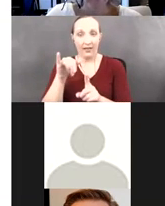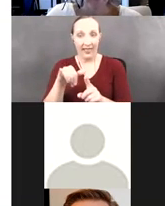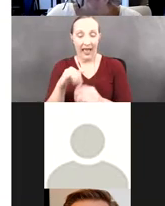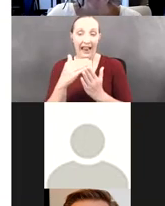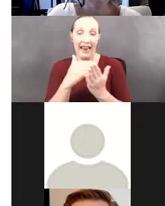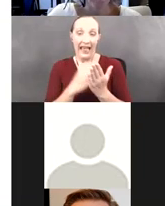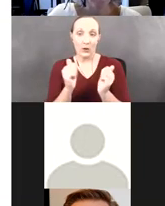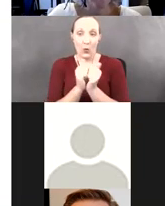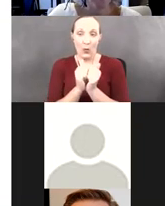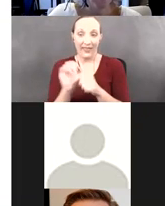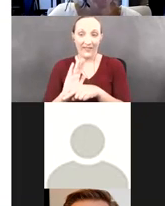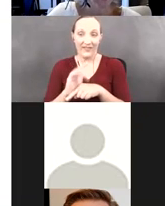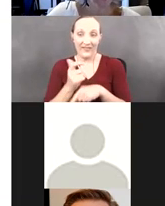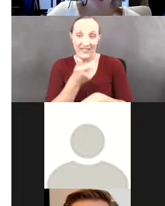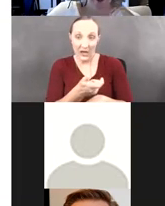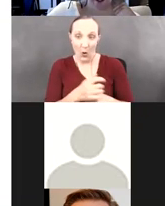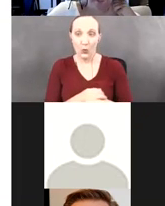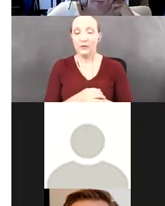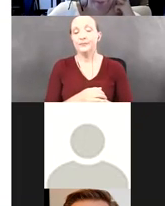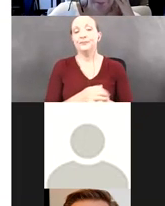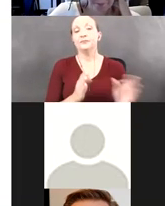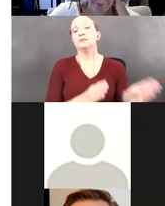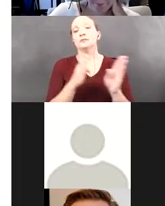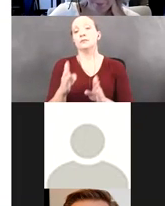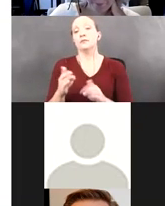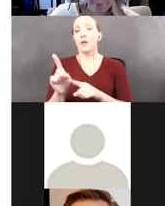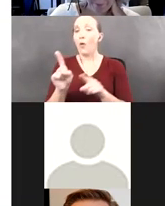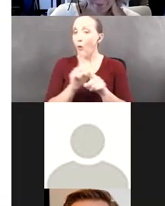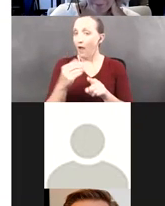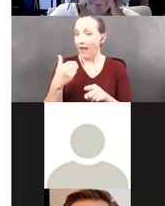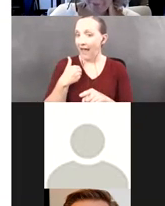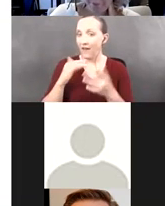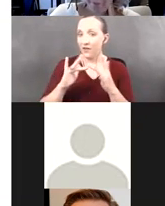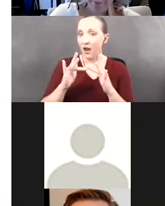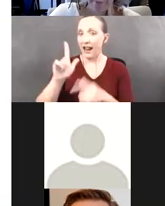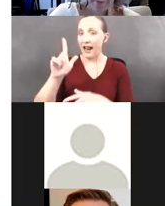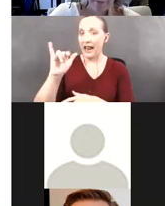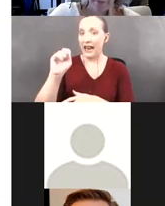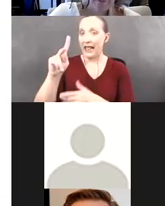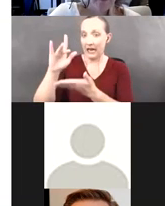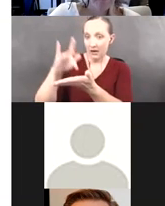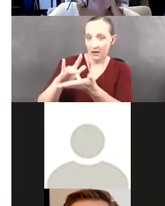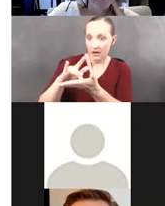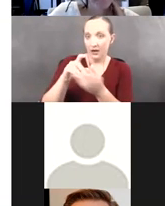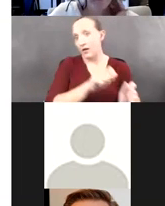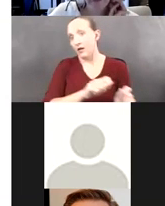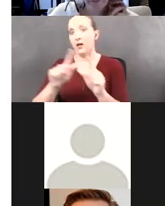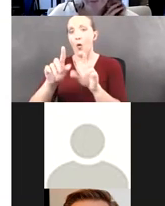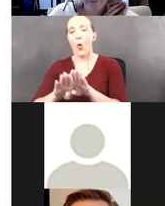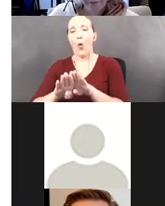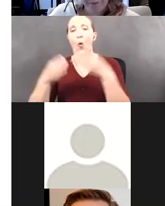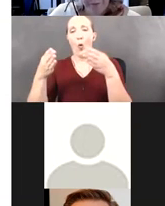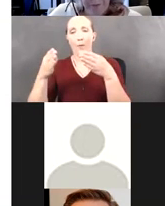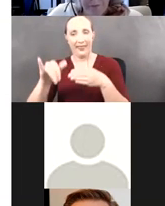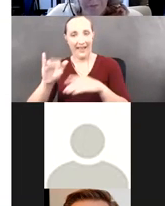Your un teacher may video como also lección. provide links El that will maestro take your también puede student dar directly enlaces to the que lleva al videos. alumno directamente a los If your videos.